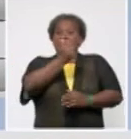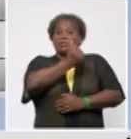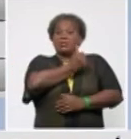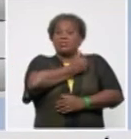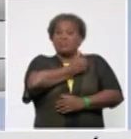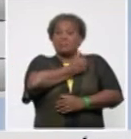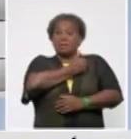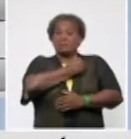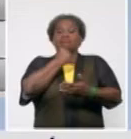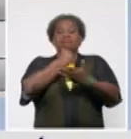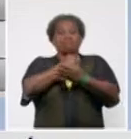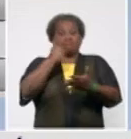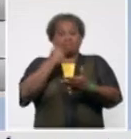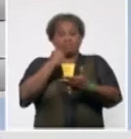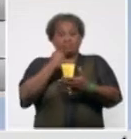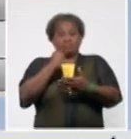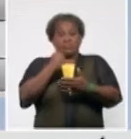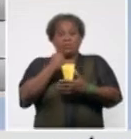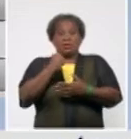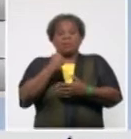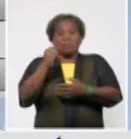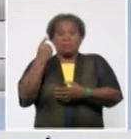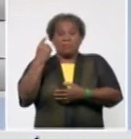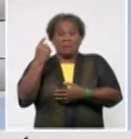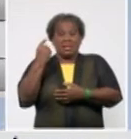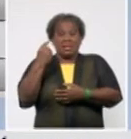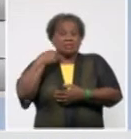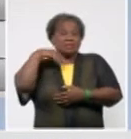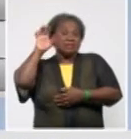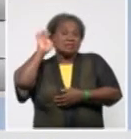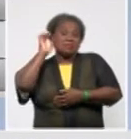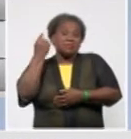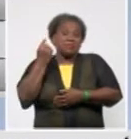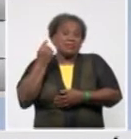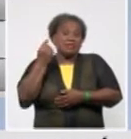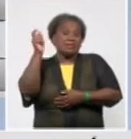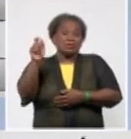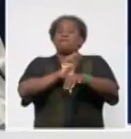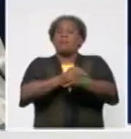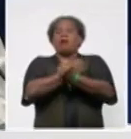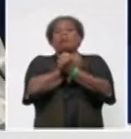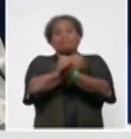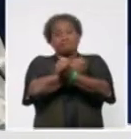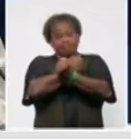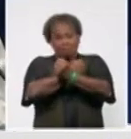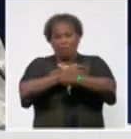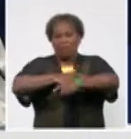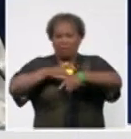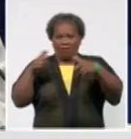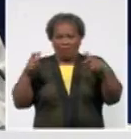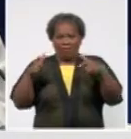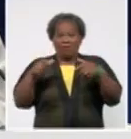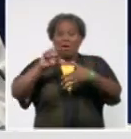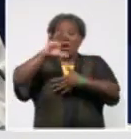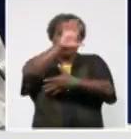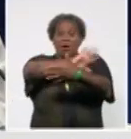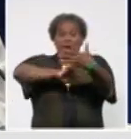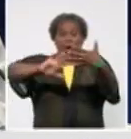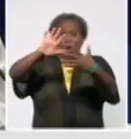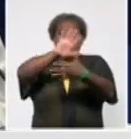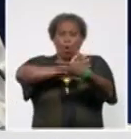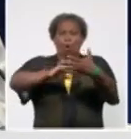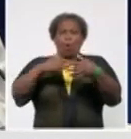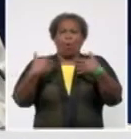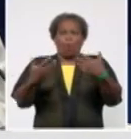898,087 fatalities and a mortality rate of 3.25%. The region of the Americas